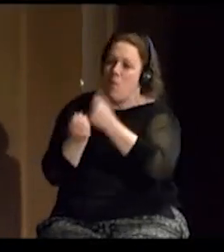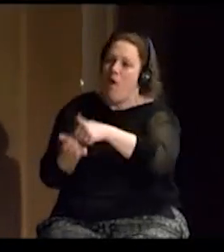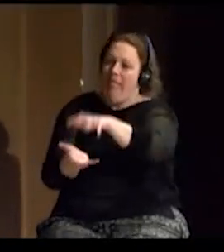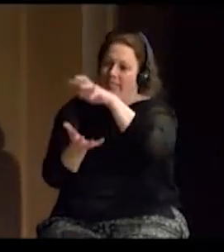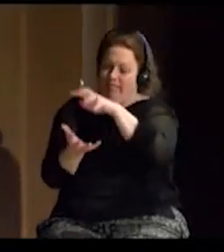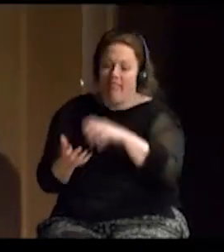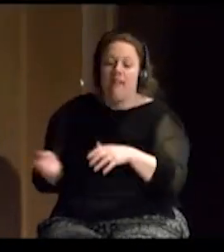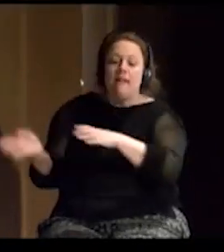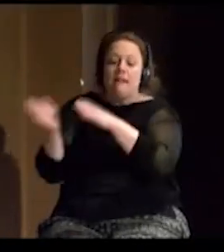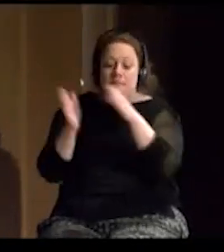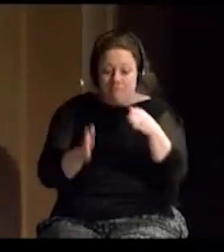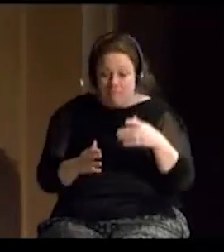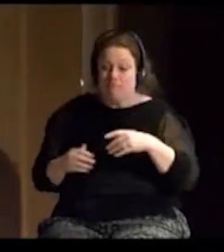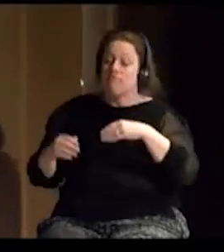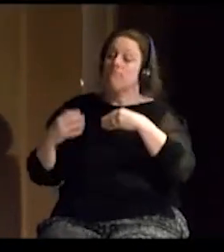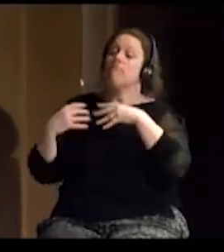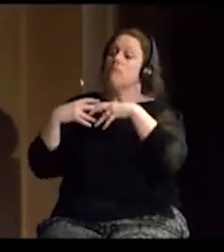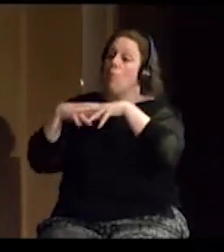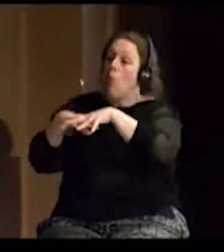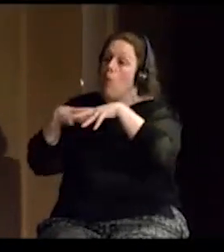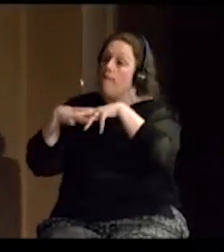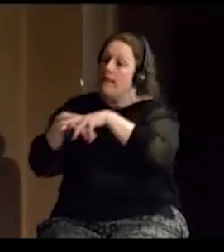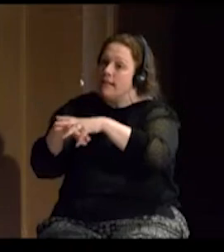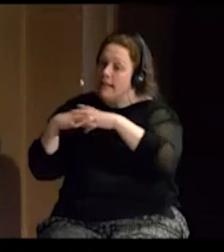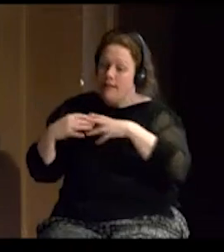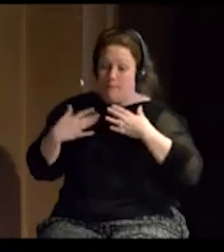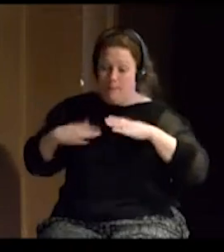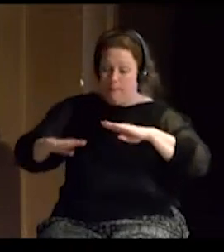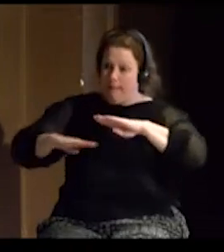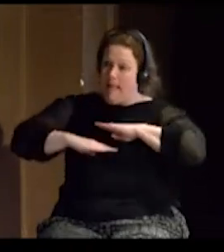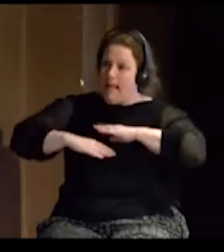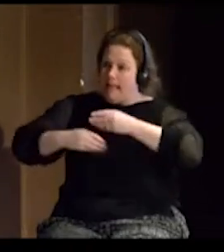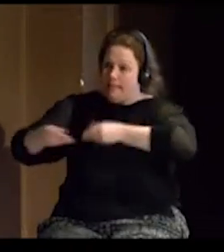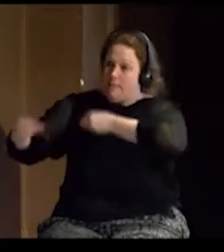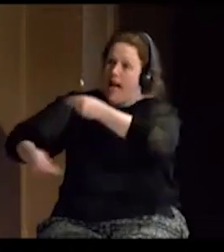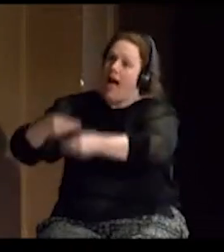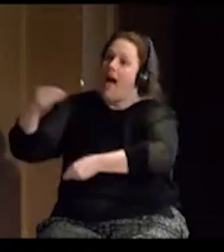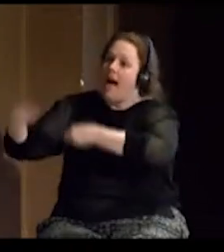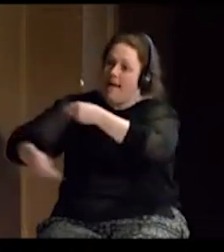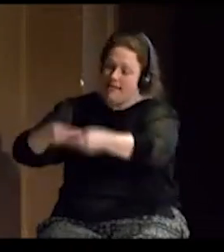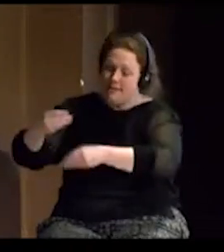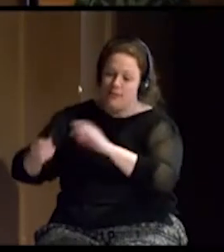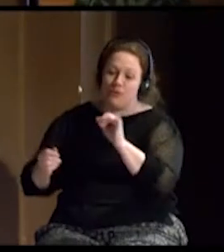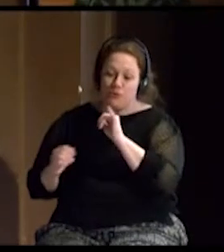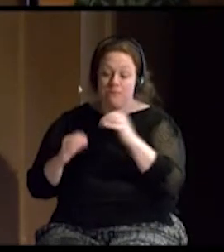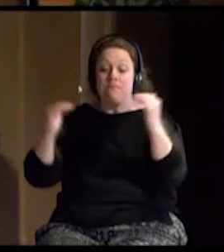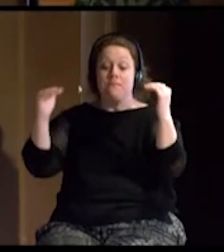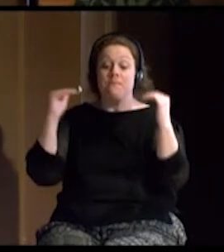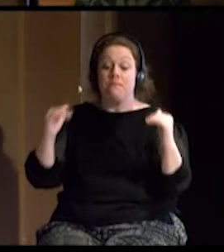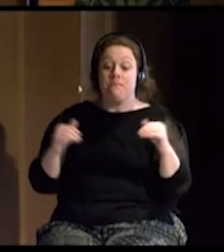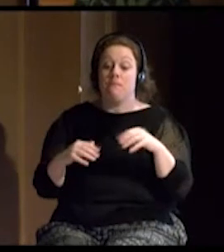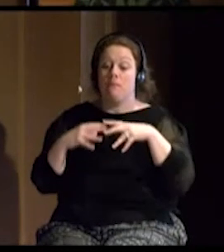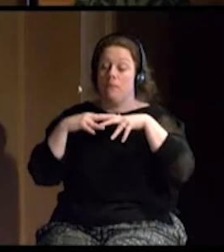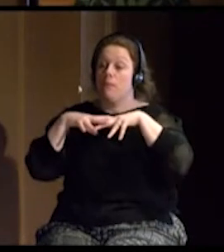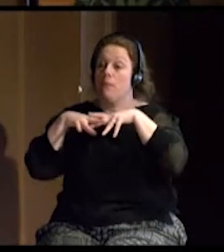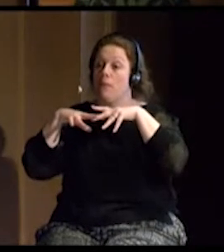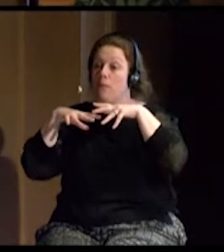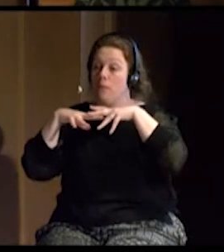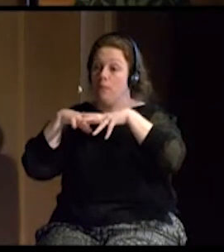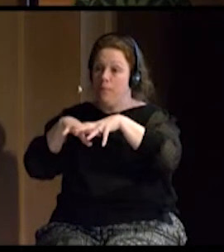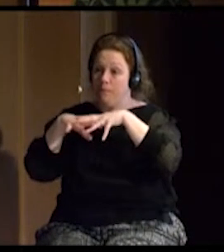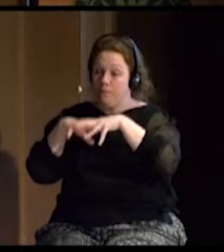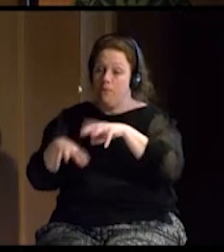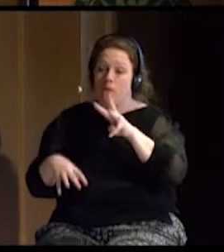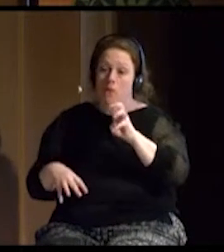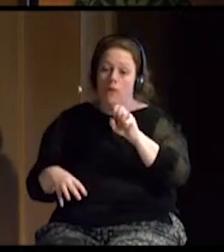they were passed on by women from generation to generation. Weaving is an incredibly important part of